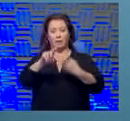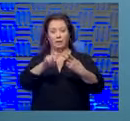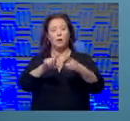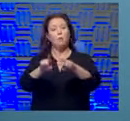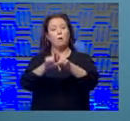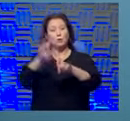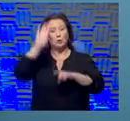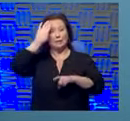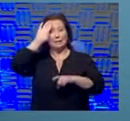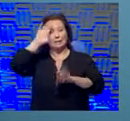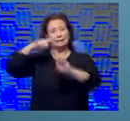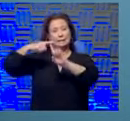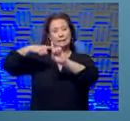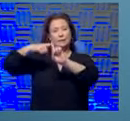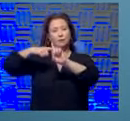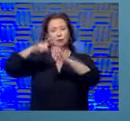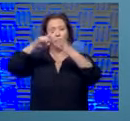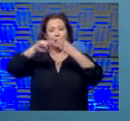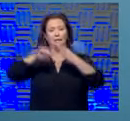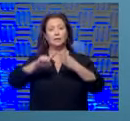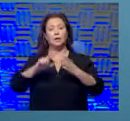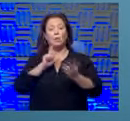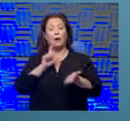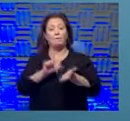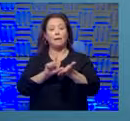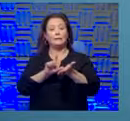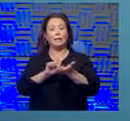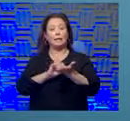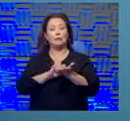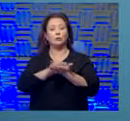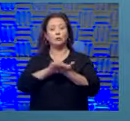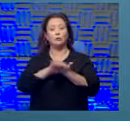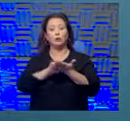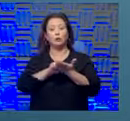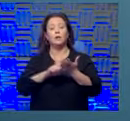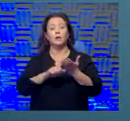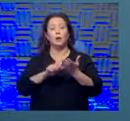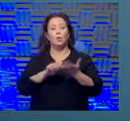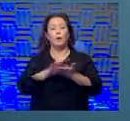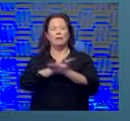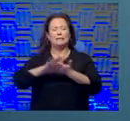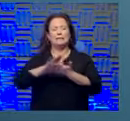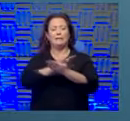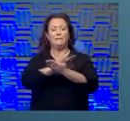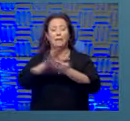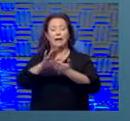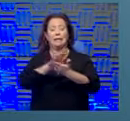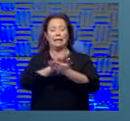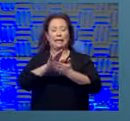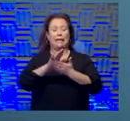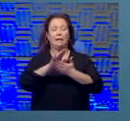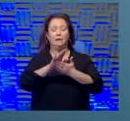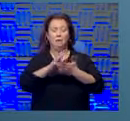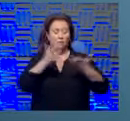door. There's hand sanitizer everywhere. We are disinfecting after